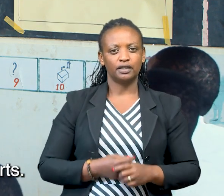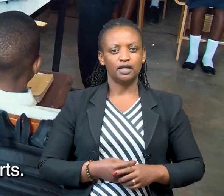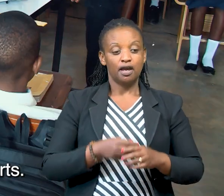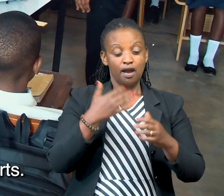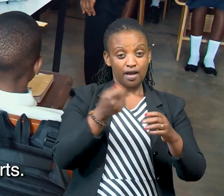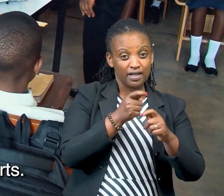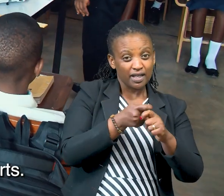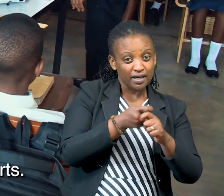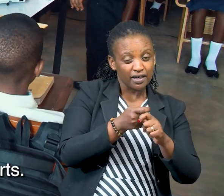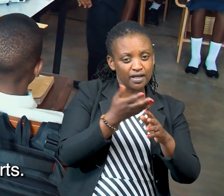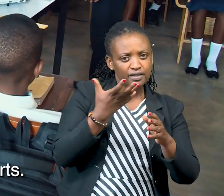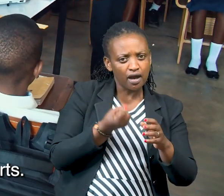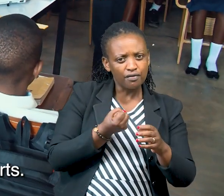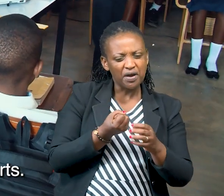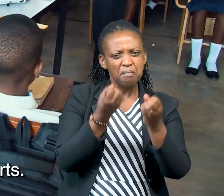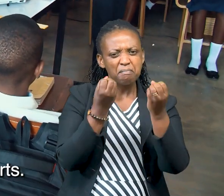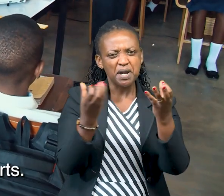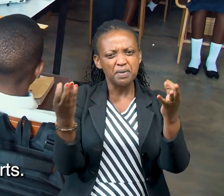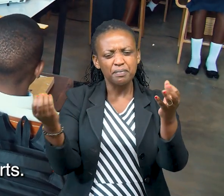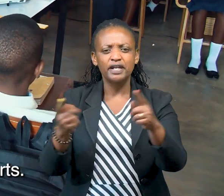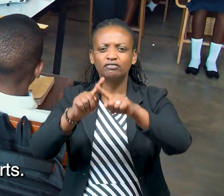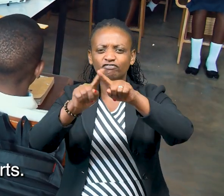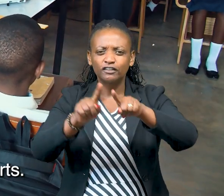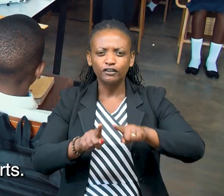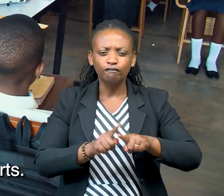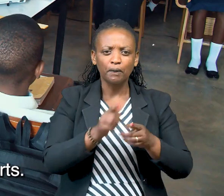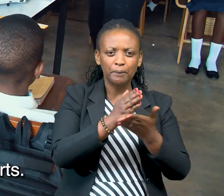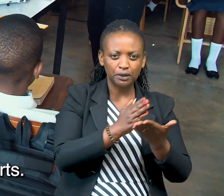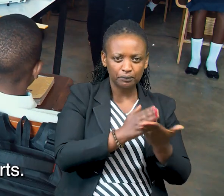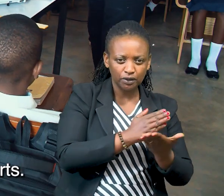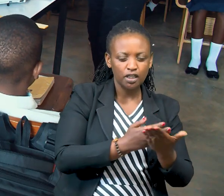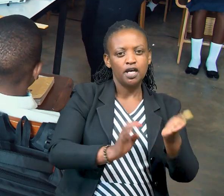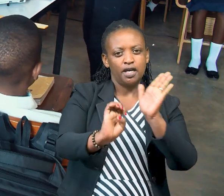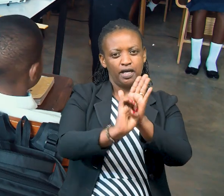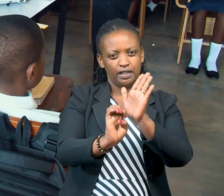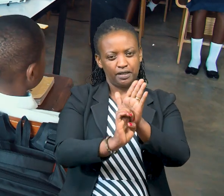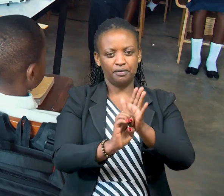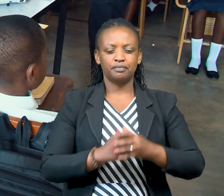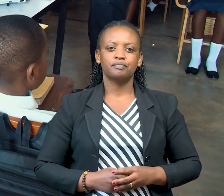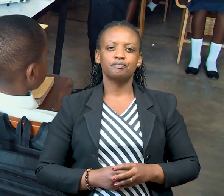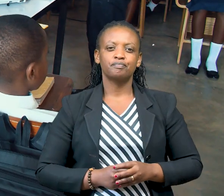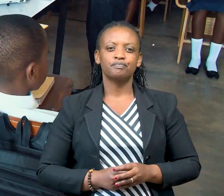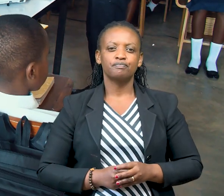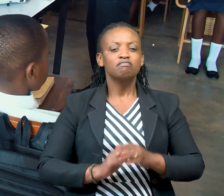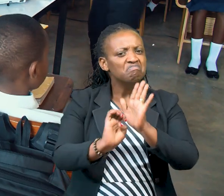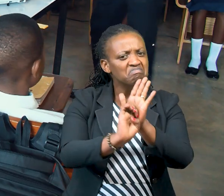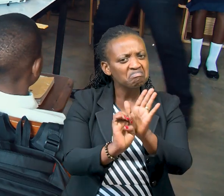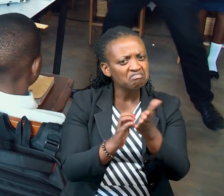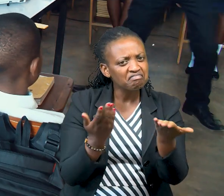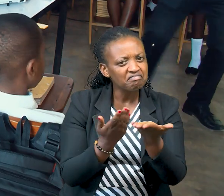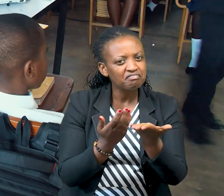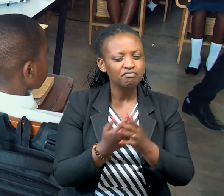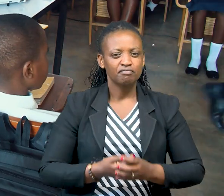And an egg has got many different parts, such as